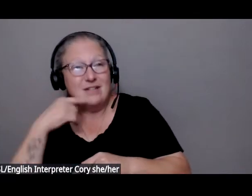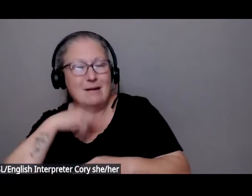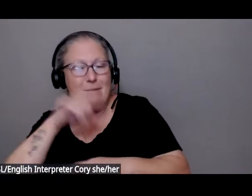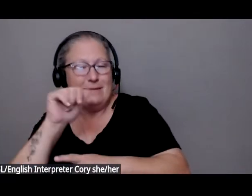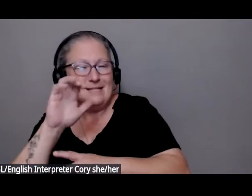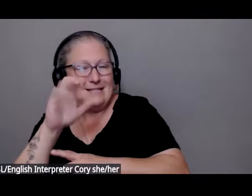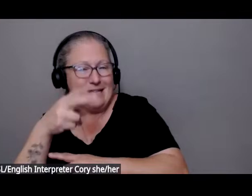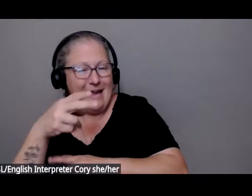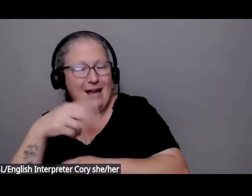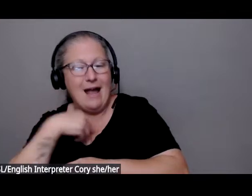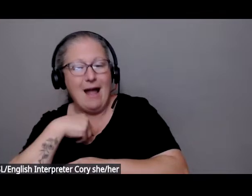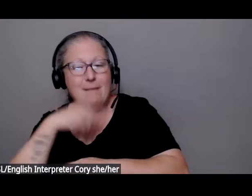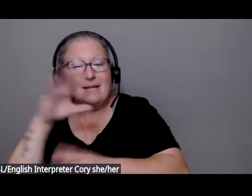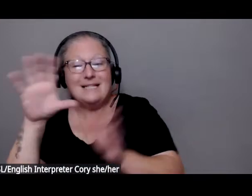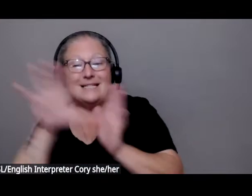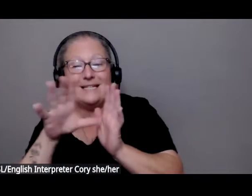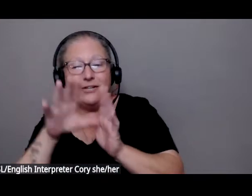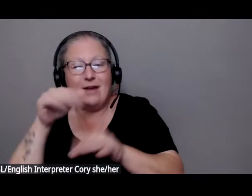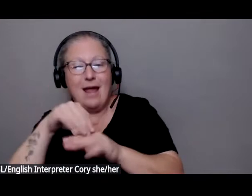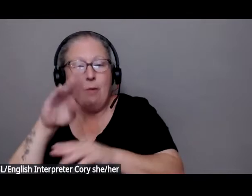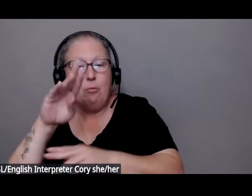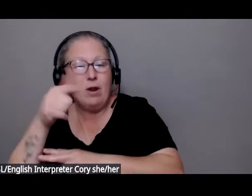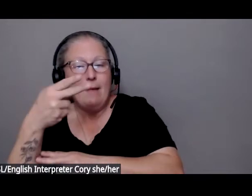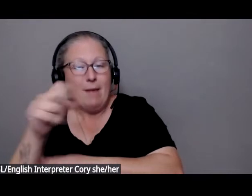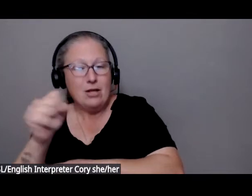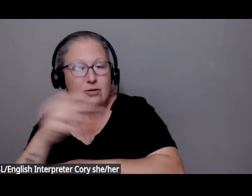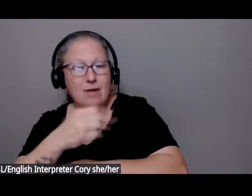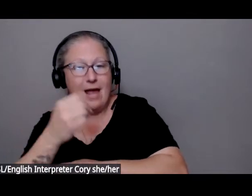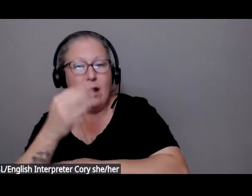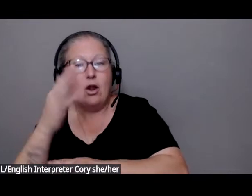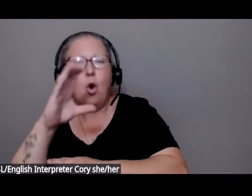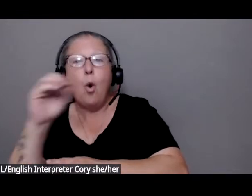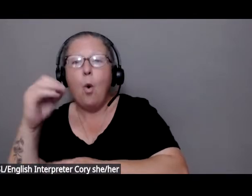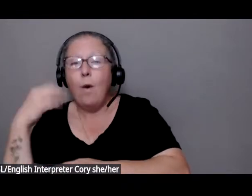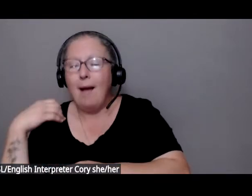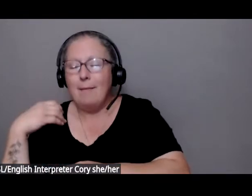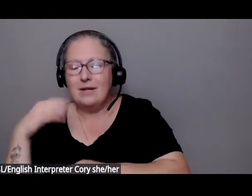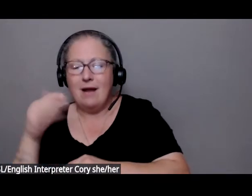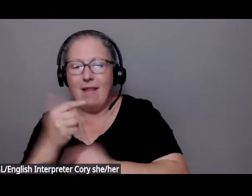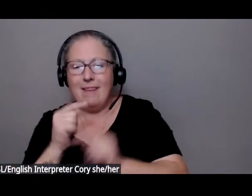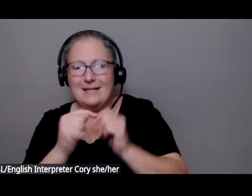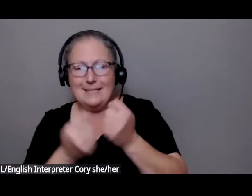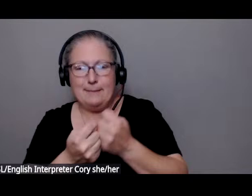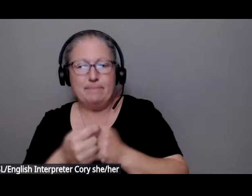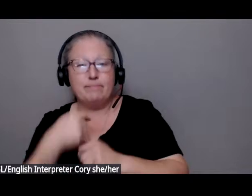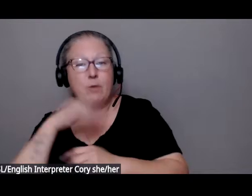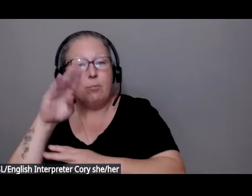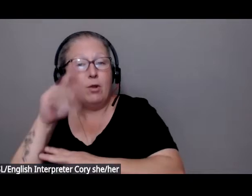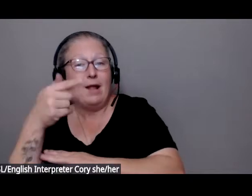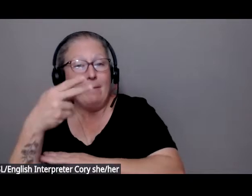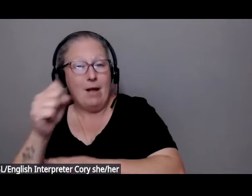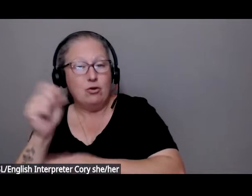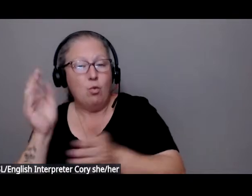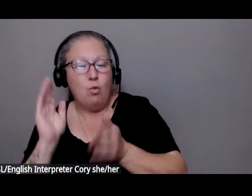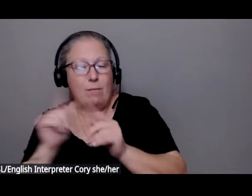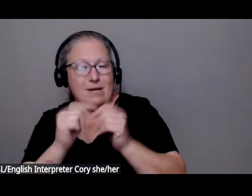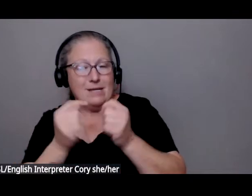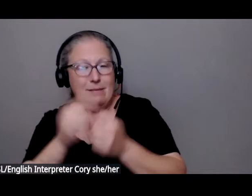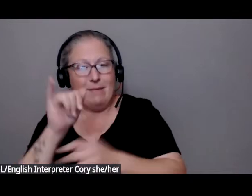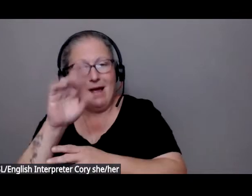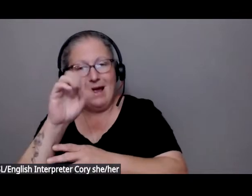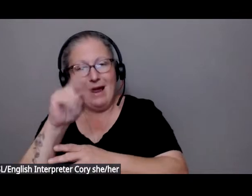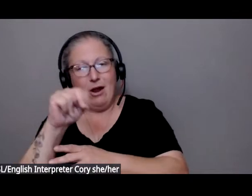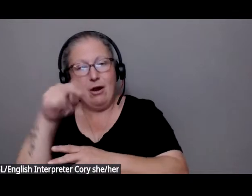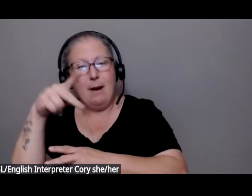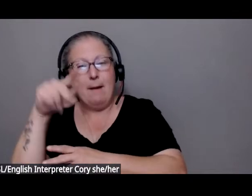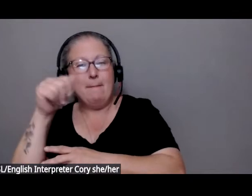Weinberg. I'm a senior at Burlingame High School and one of the co-captains on our team. So we are the Burlingame High School robotics team, the Iron Panthers. We're the